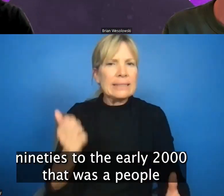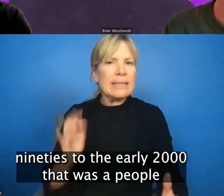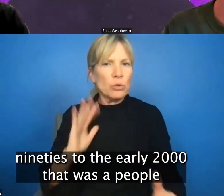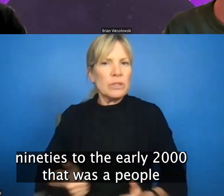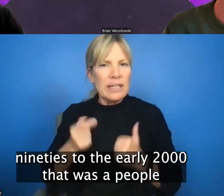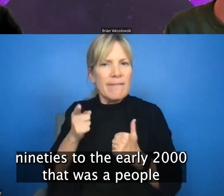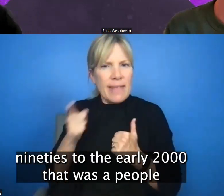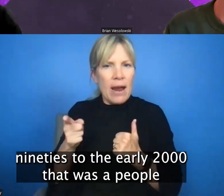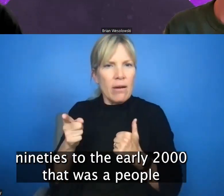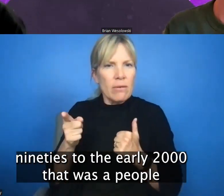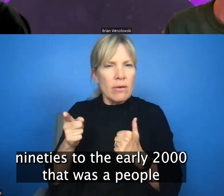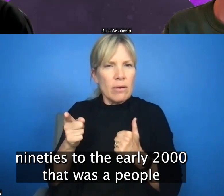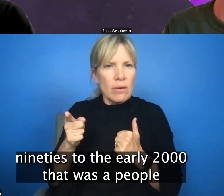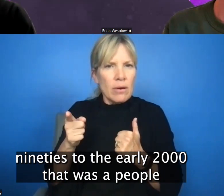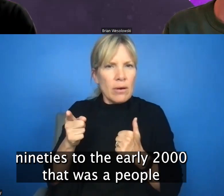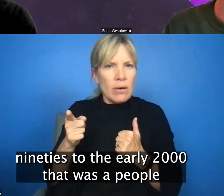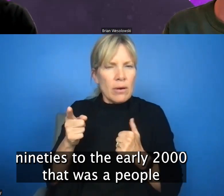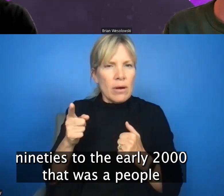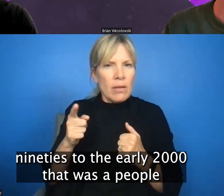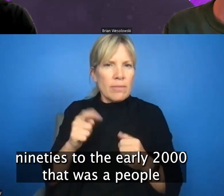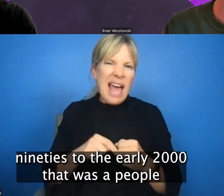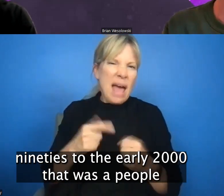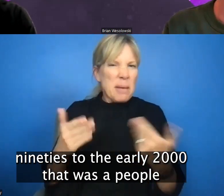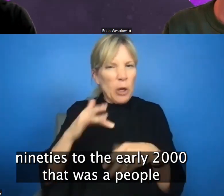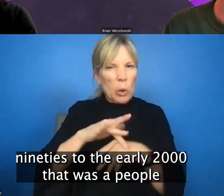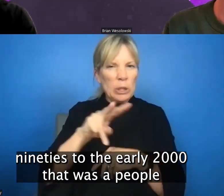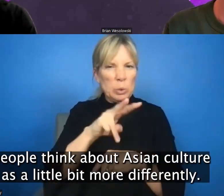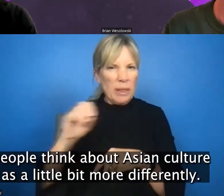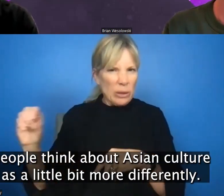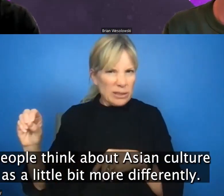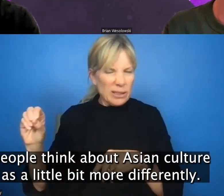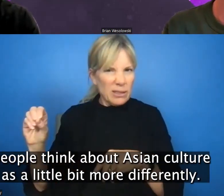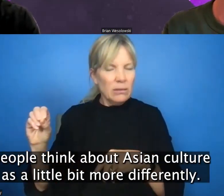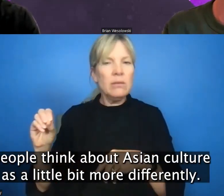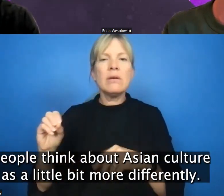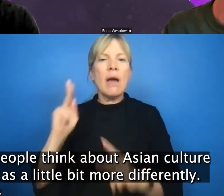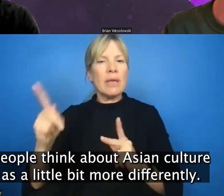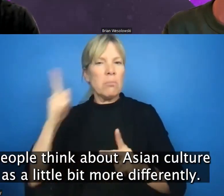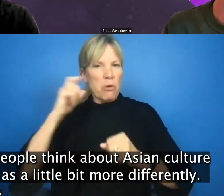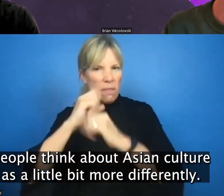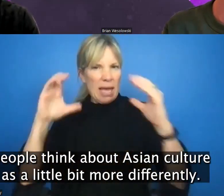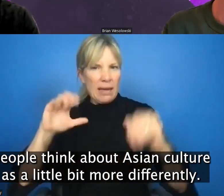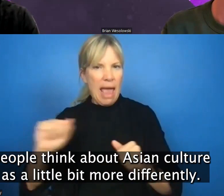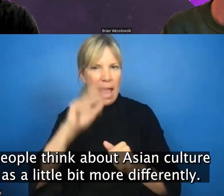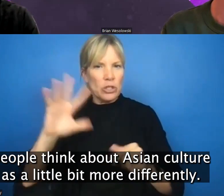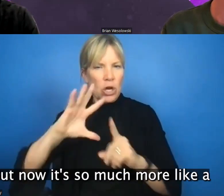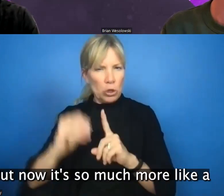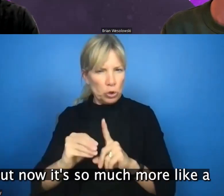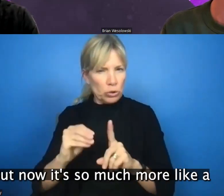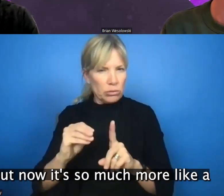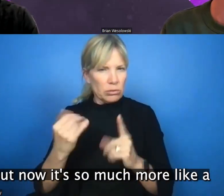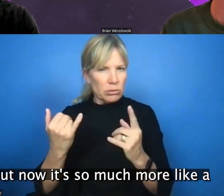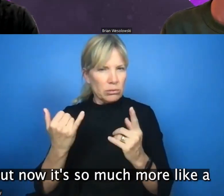the early 2000, that was people think about Asian culture as a little bit more differently,